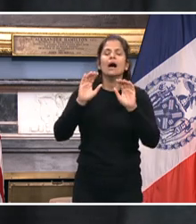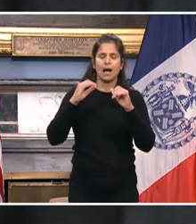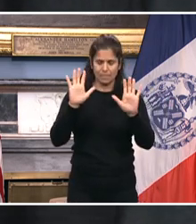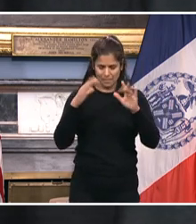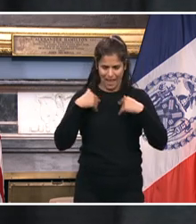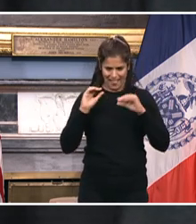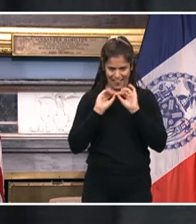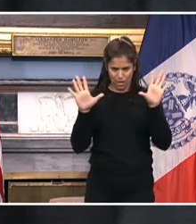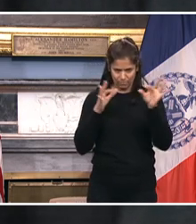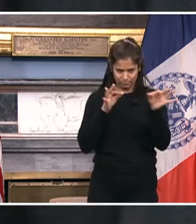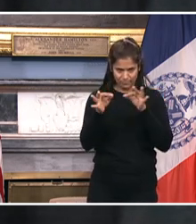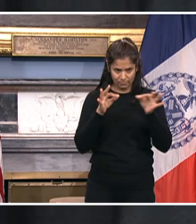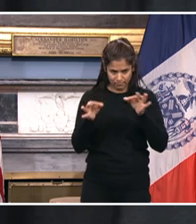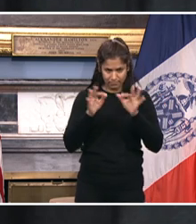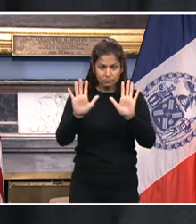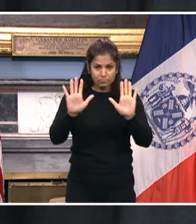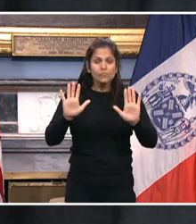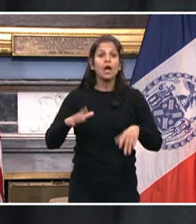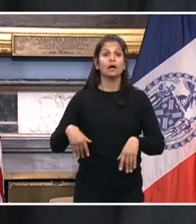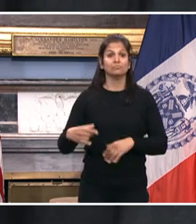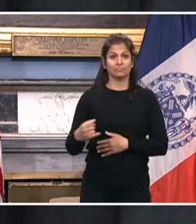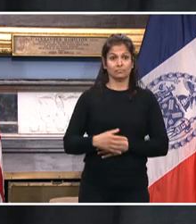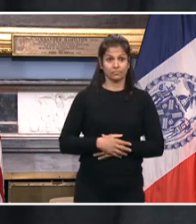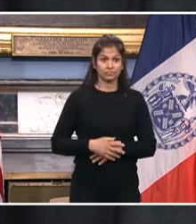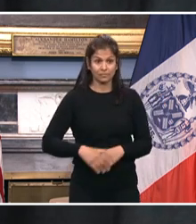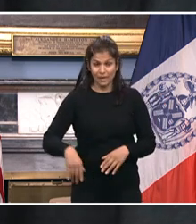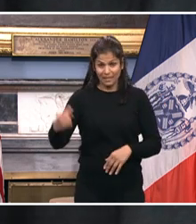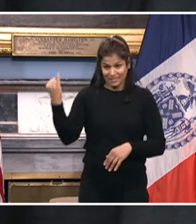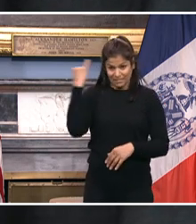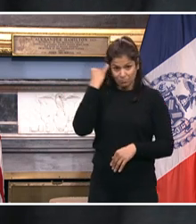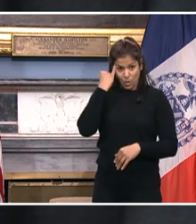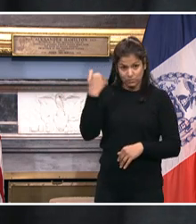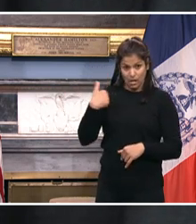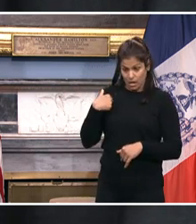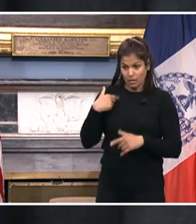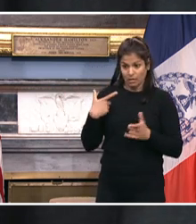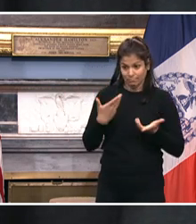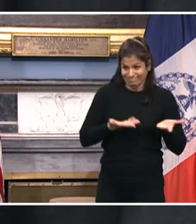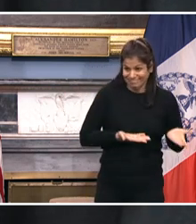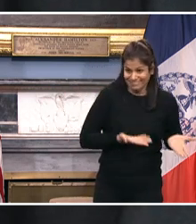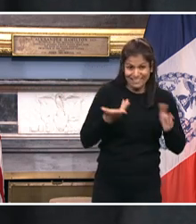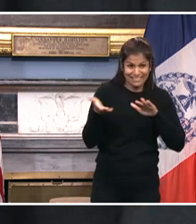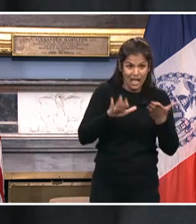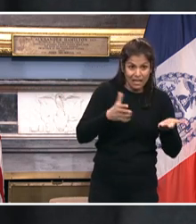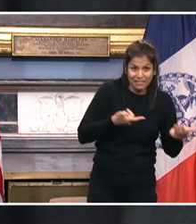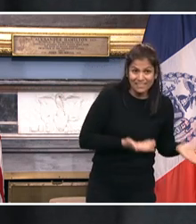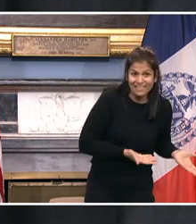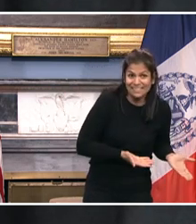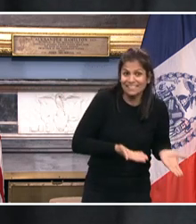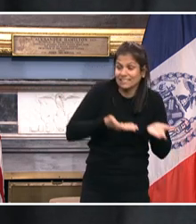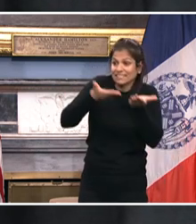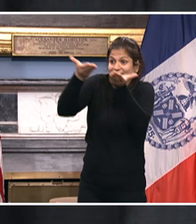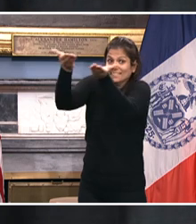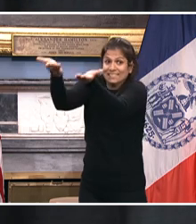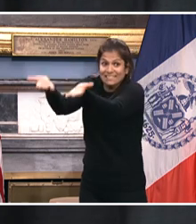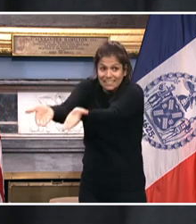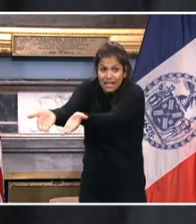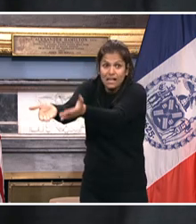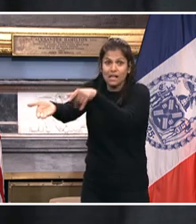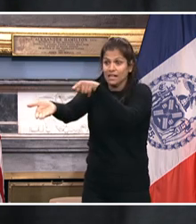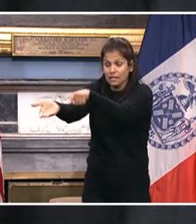them. And not just COVID victims, but victims of all diseases, all reasons for